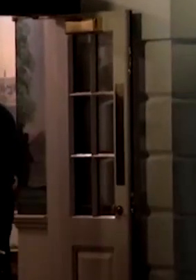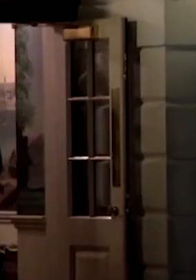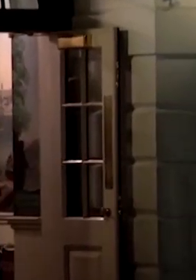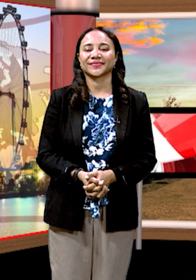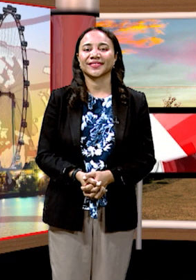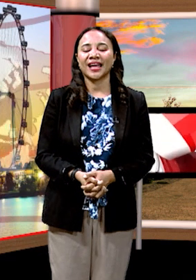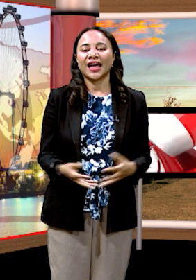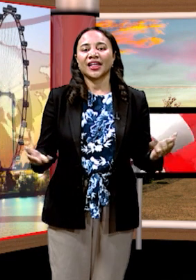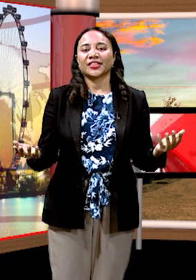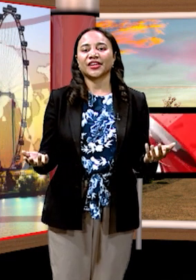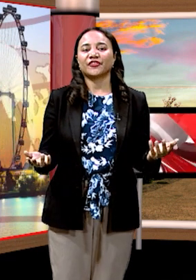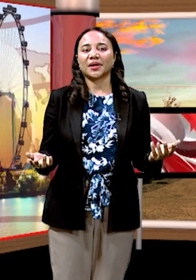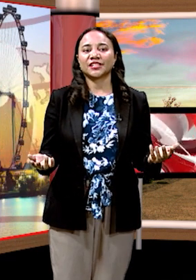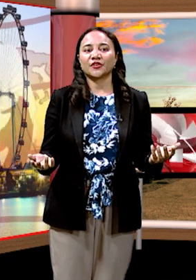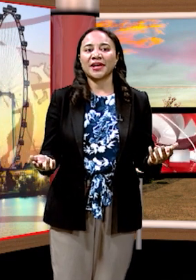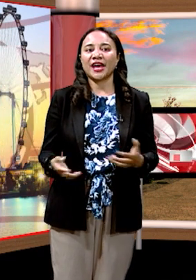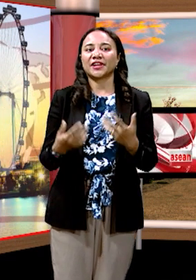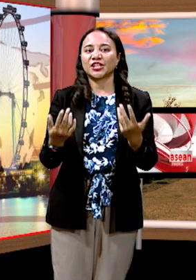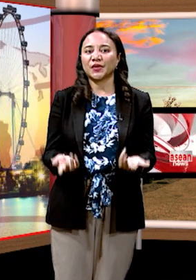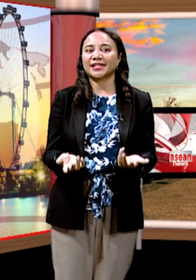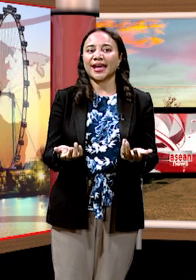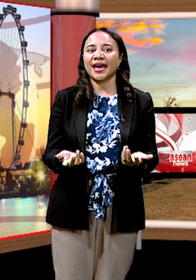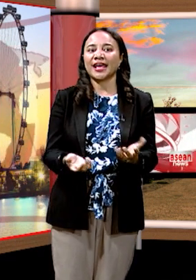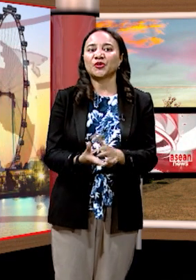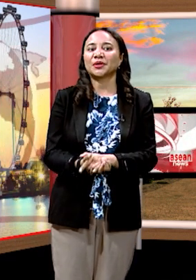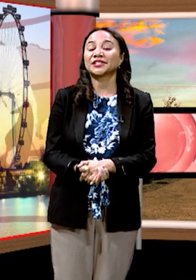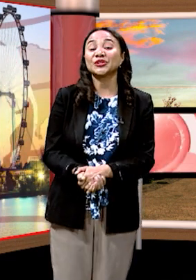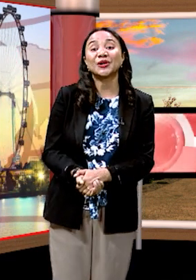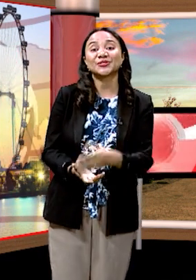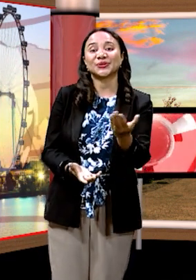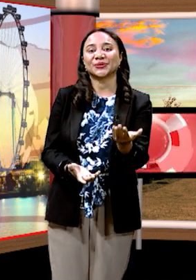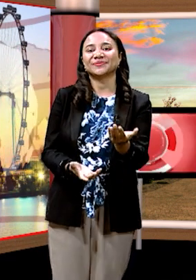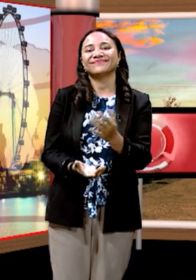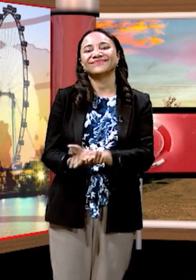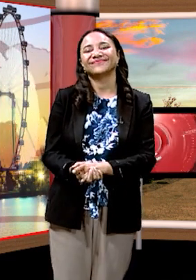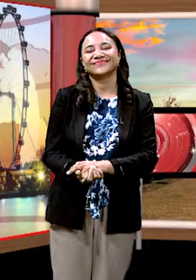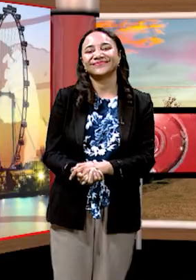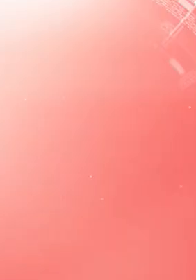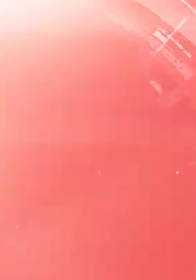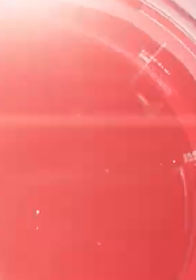Thank you very much, everyone. Have a nice week that's ahead, and we will see you all soon.